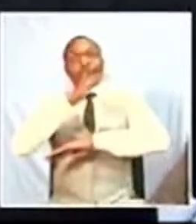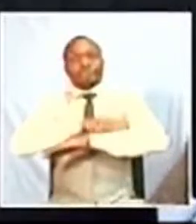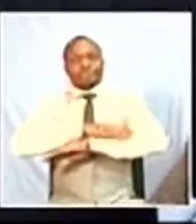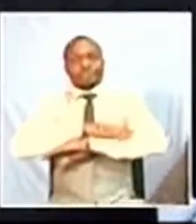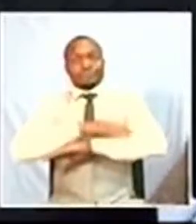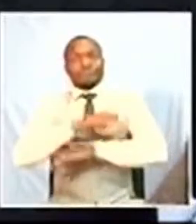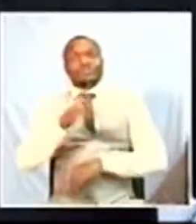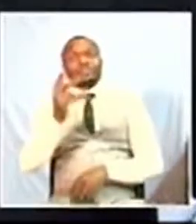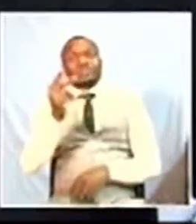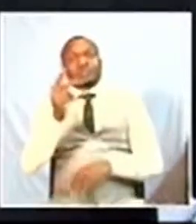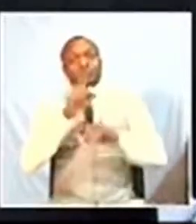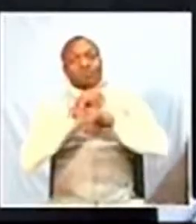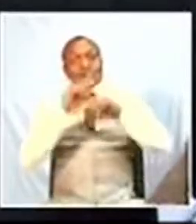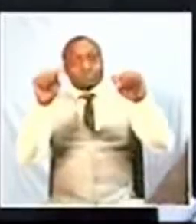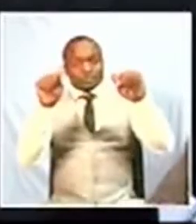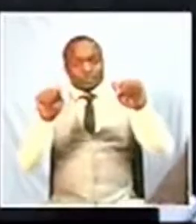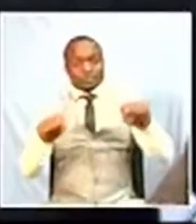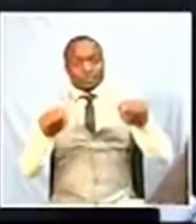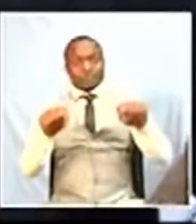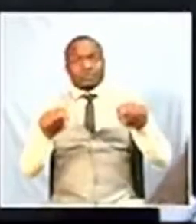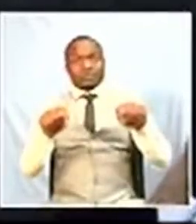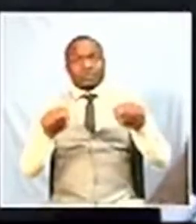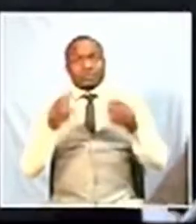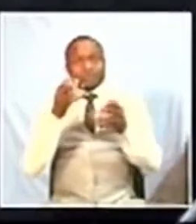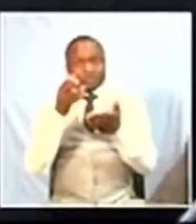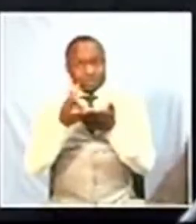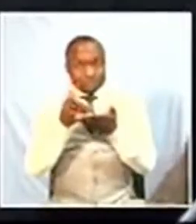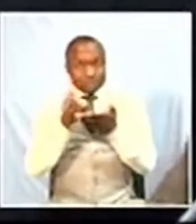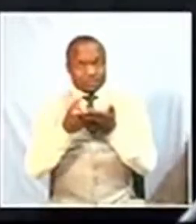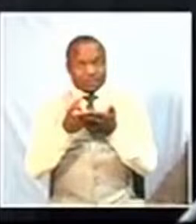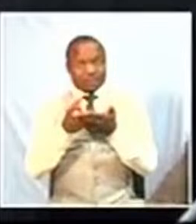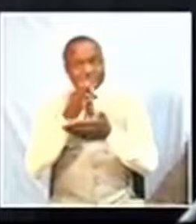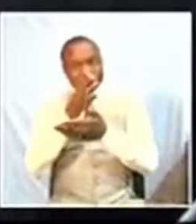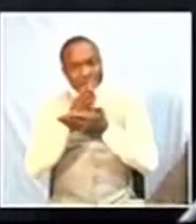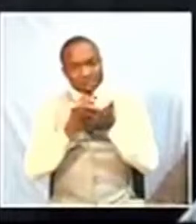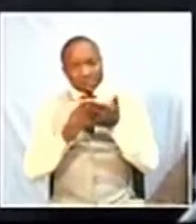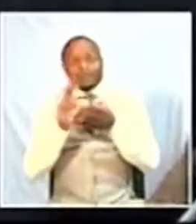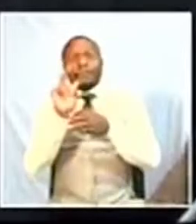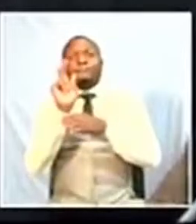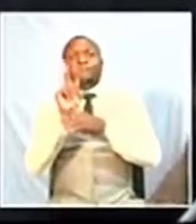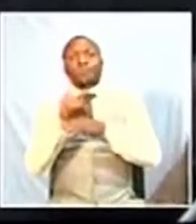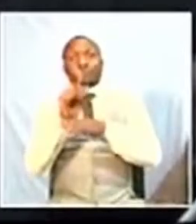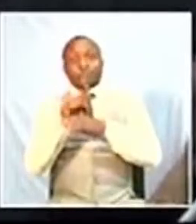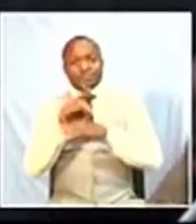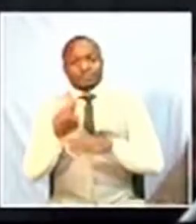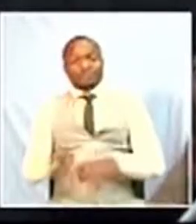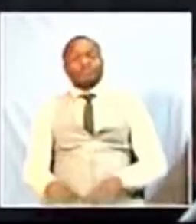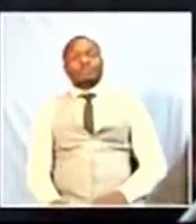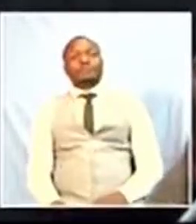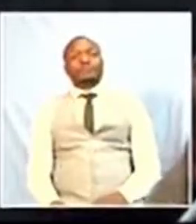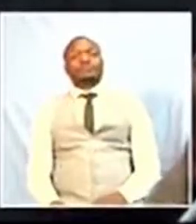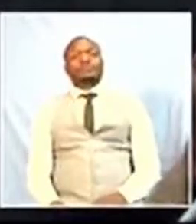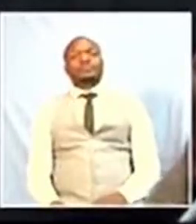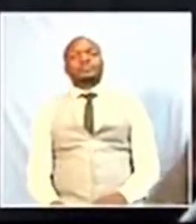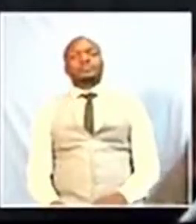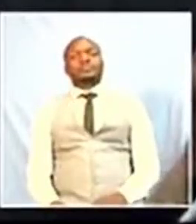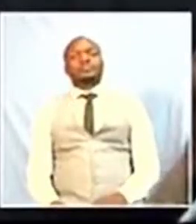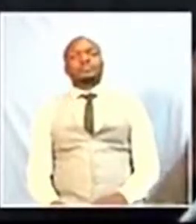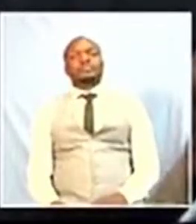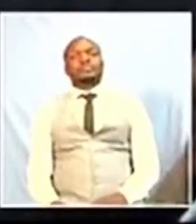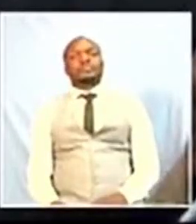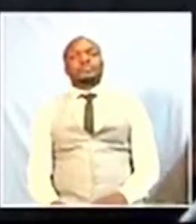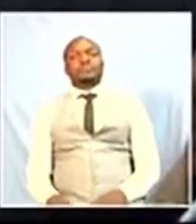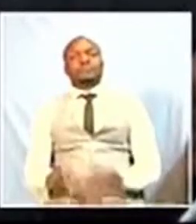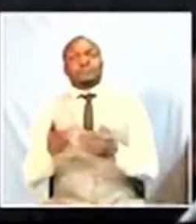think, 13 columns is all about desks. Then there are some projects like